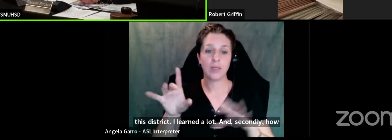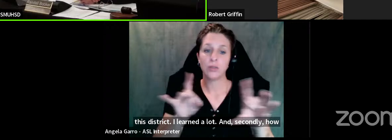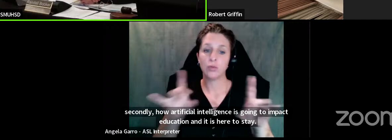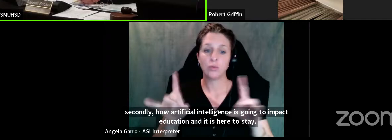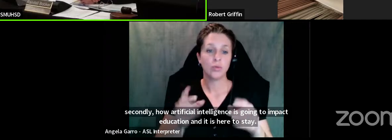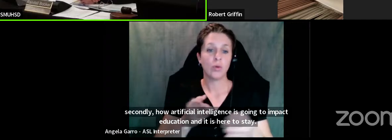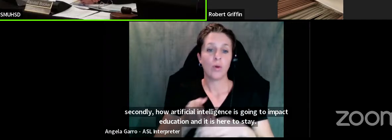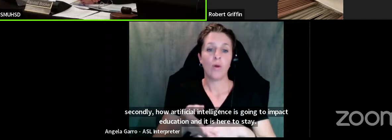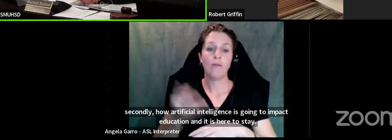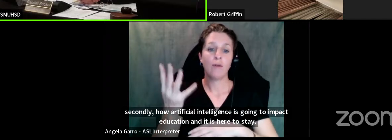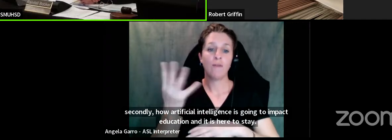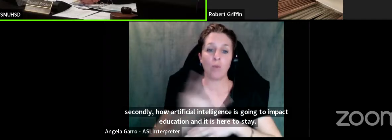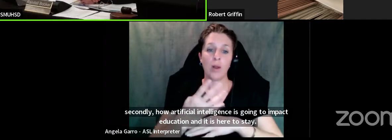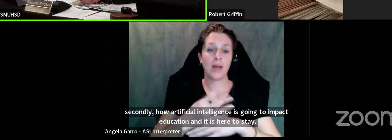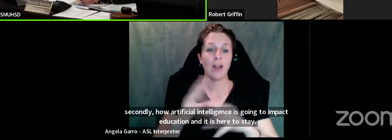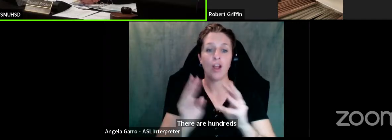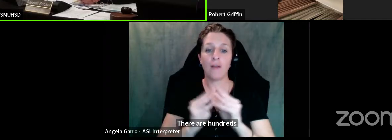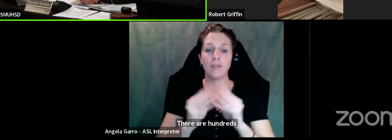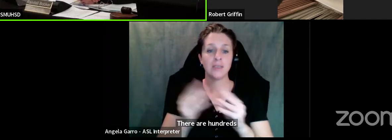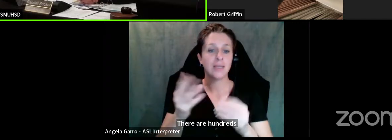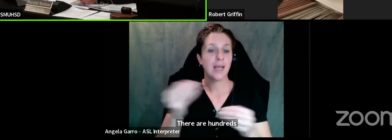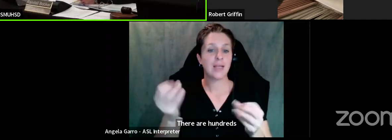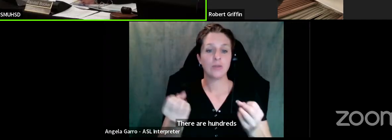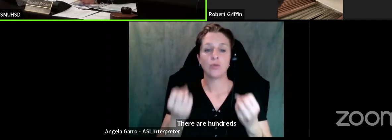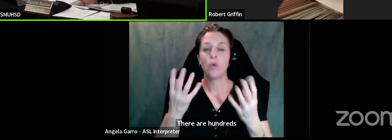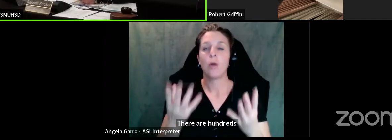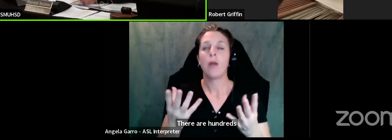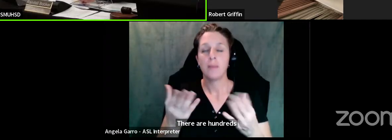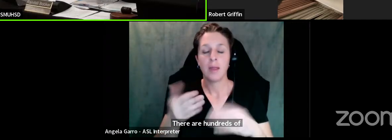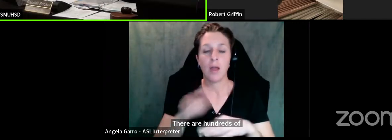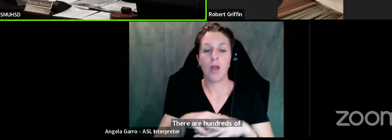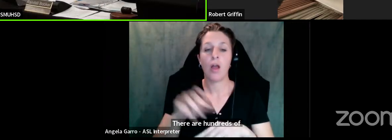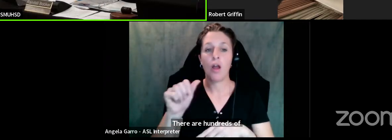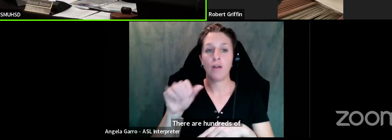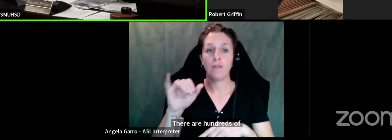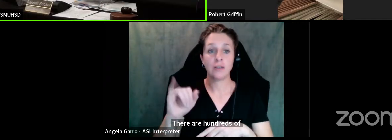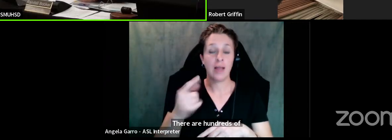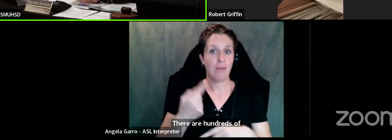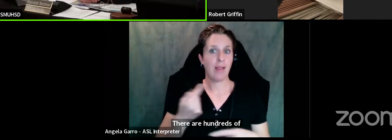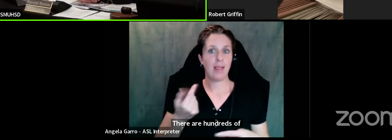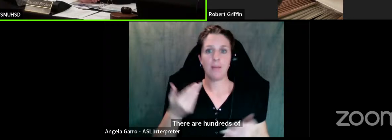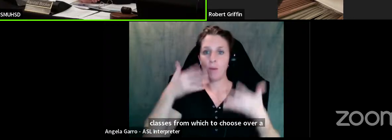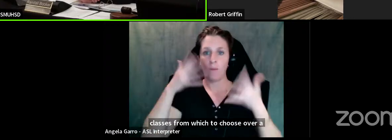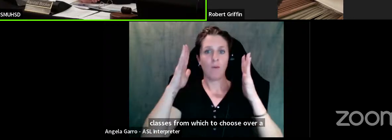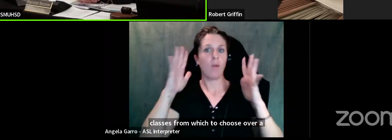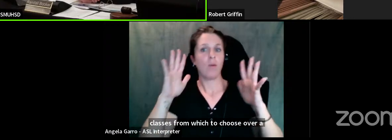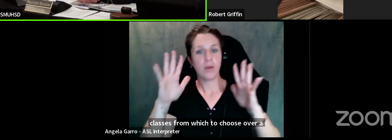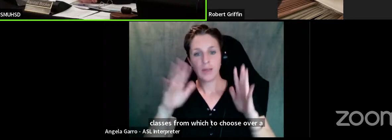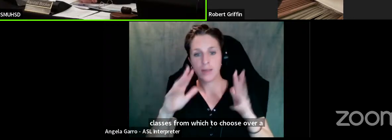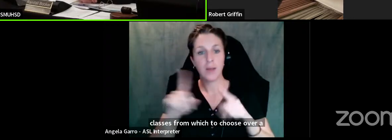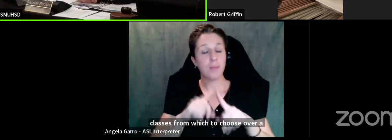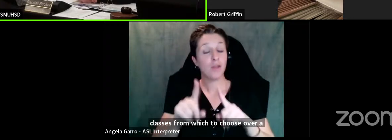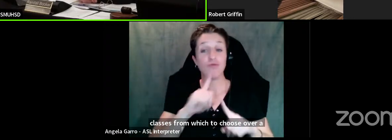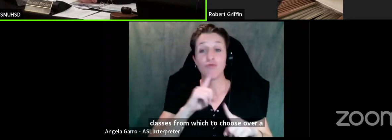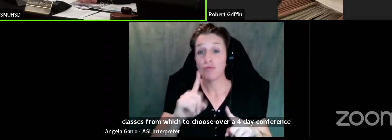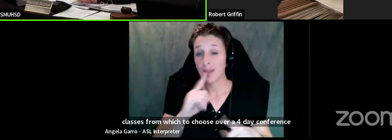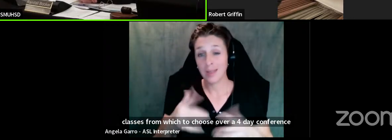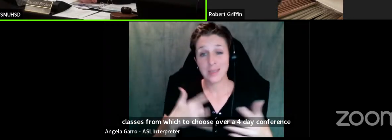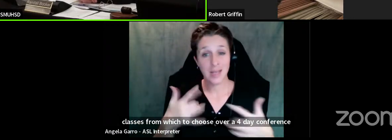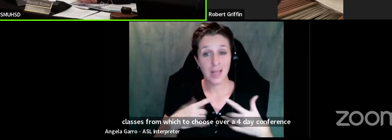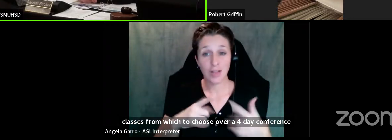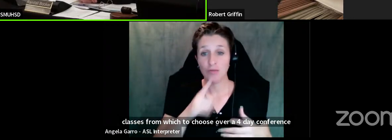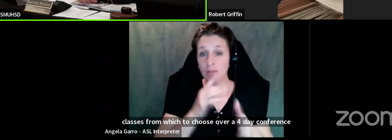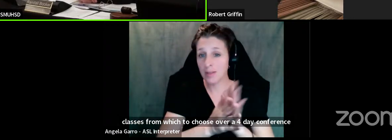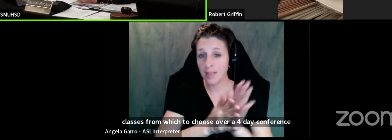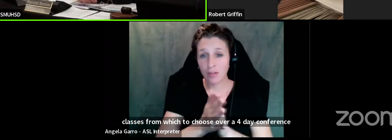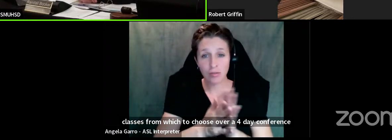4-day conference, and there were so many on artificial intelligence. I was a little bit overloaded, but it's really exciting. I'm really eager to